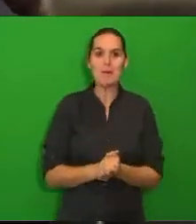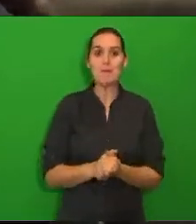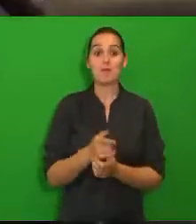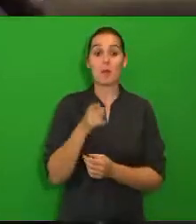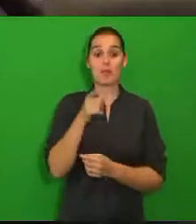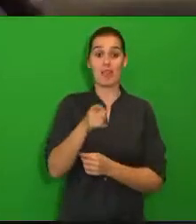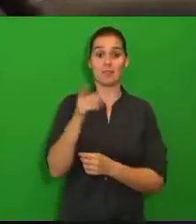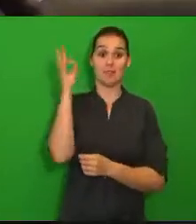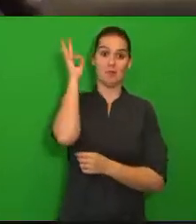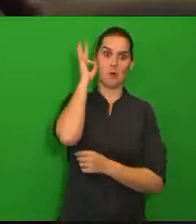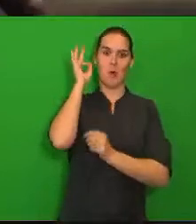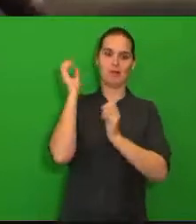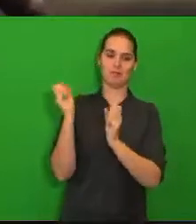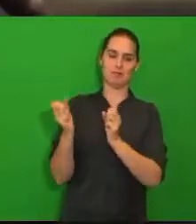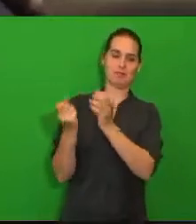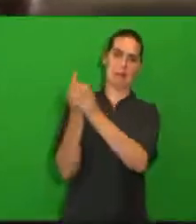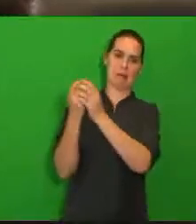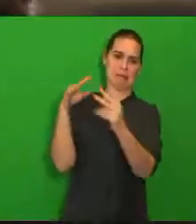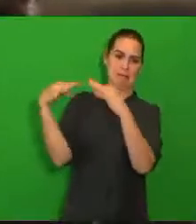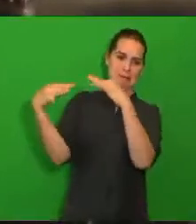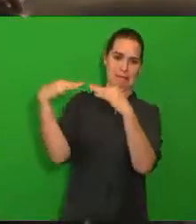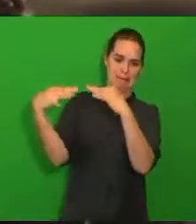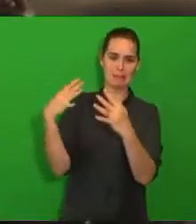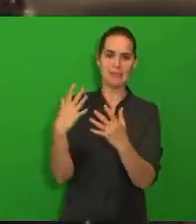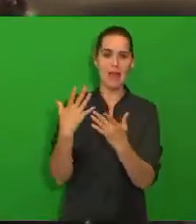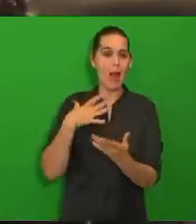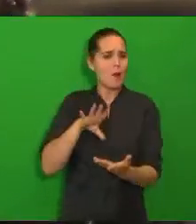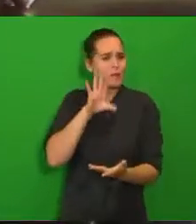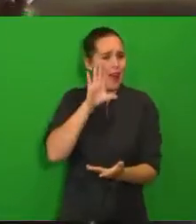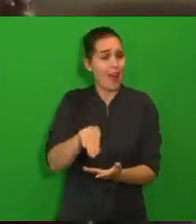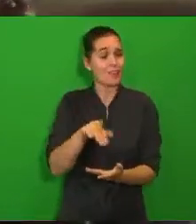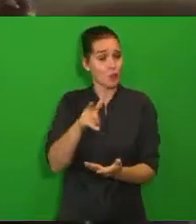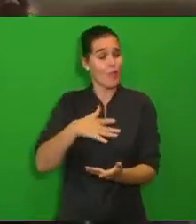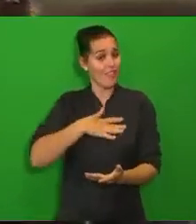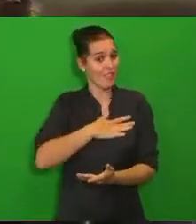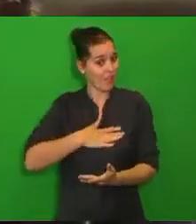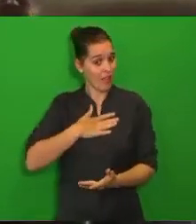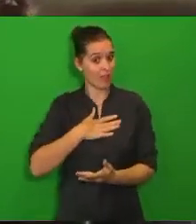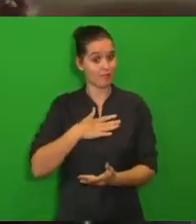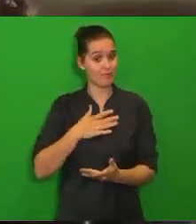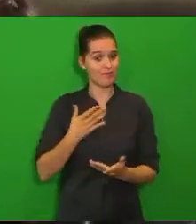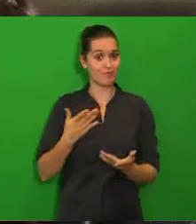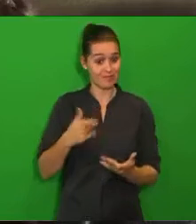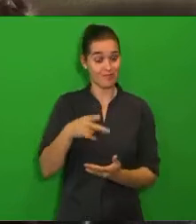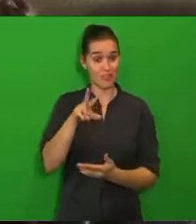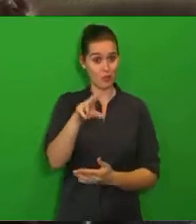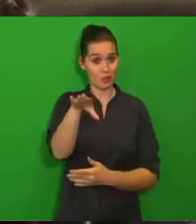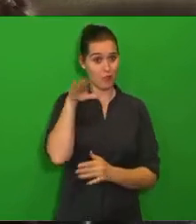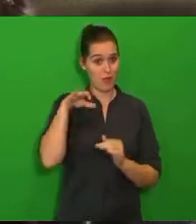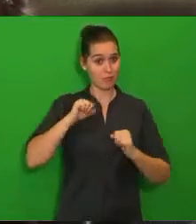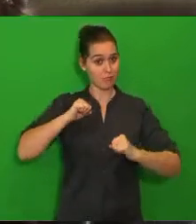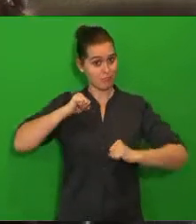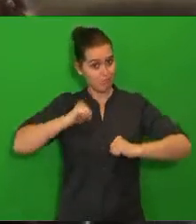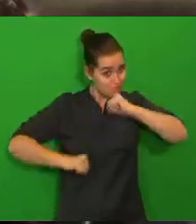that noise, how protected or how secure do you feel the bank is,